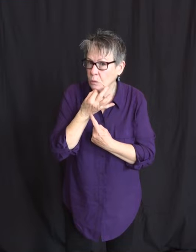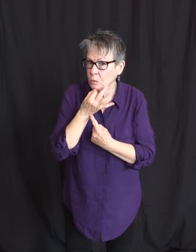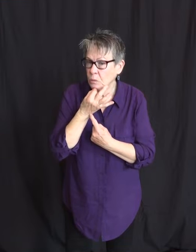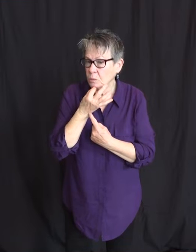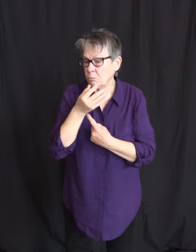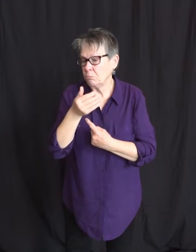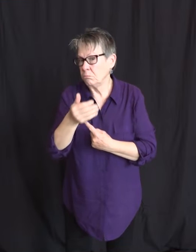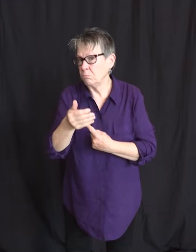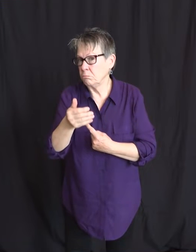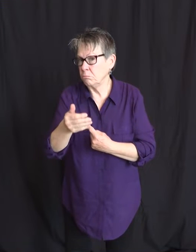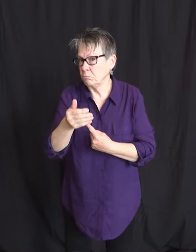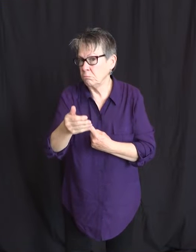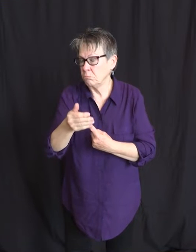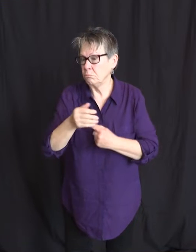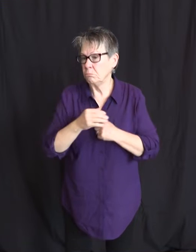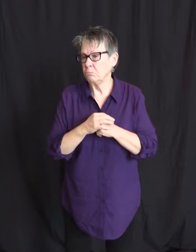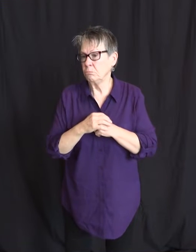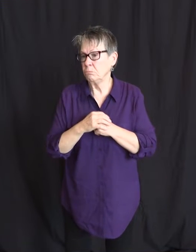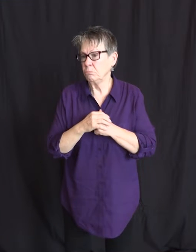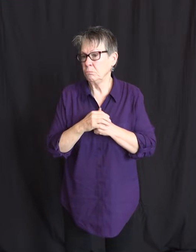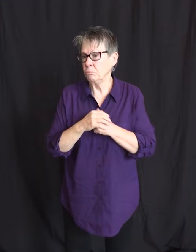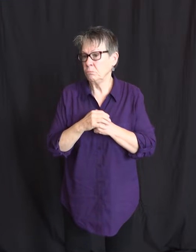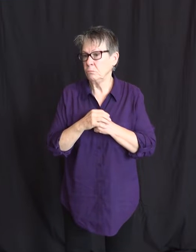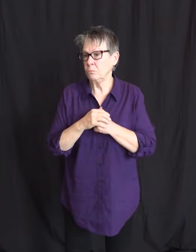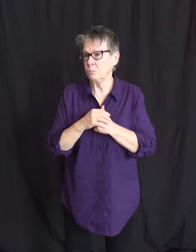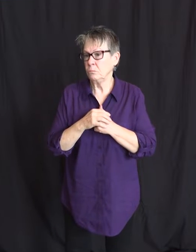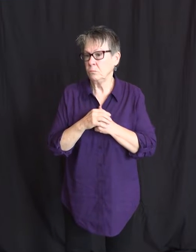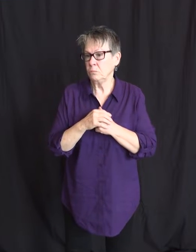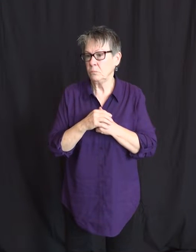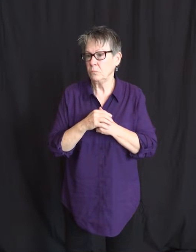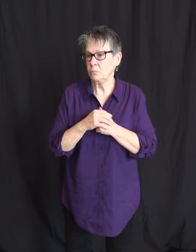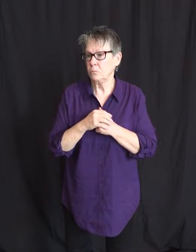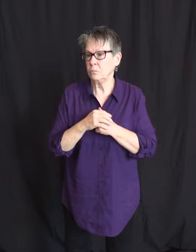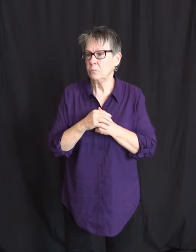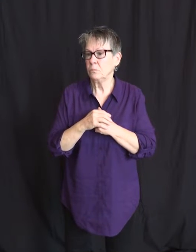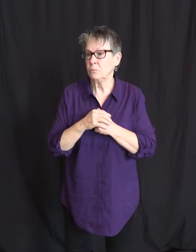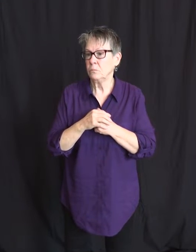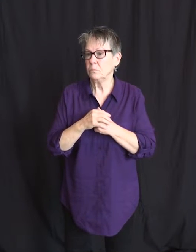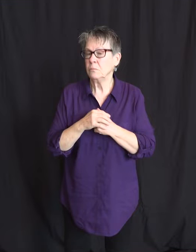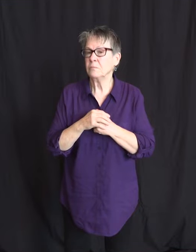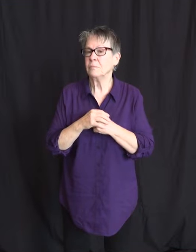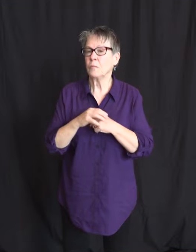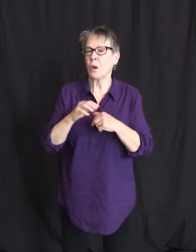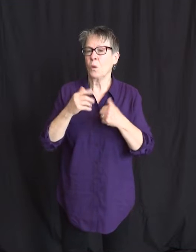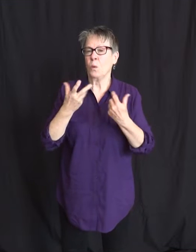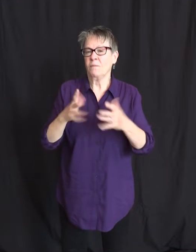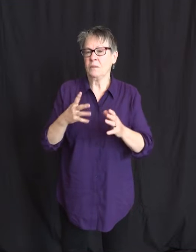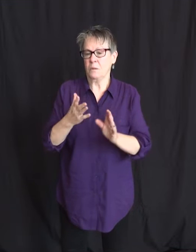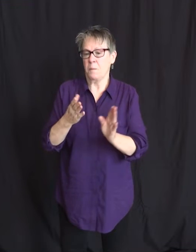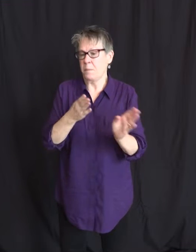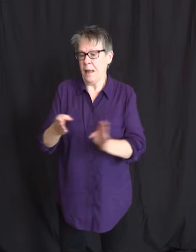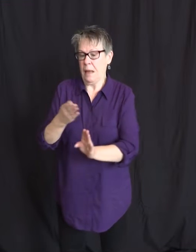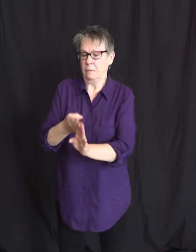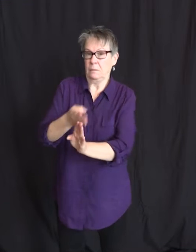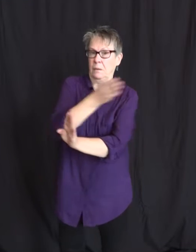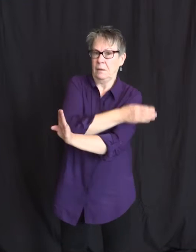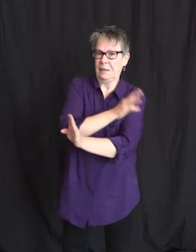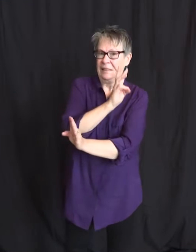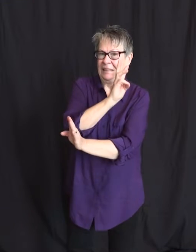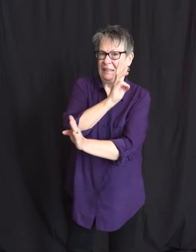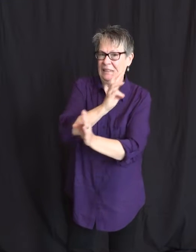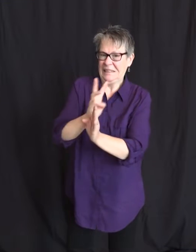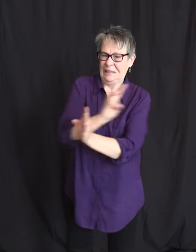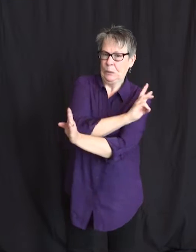our first positive test results even came back from the lab, we will be ready to put the car in gear as soon as we